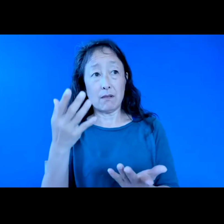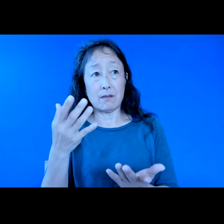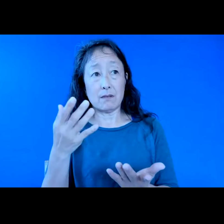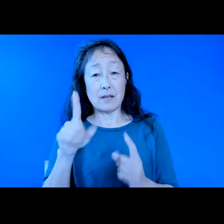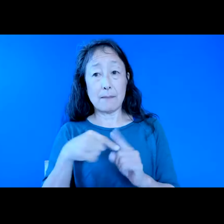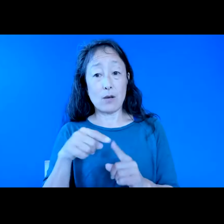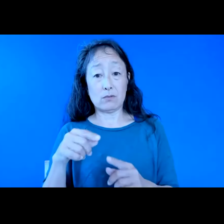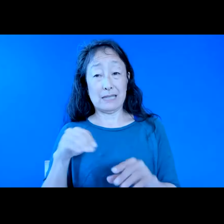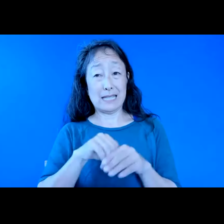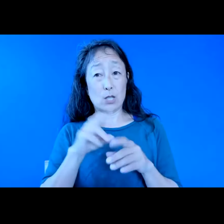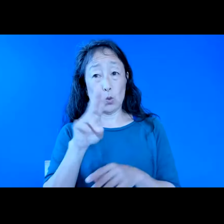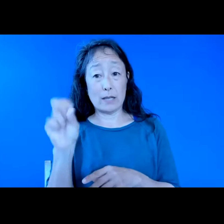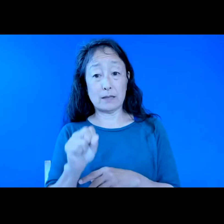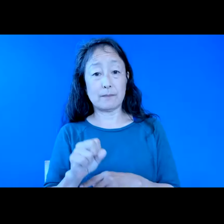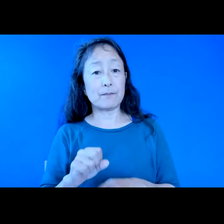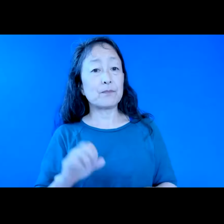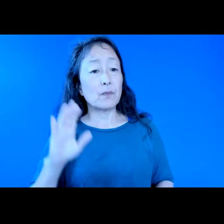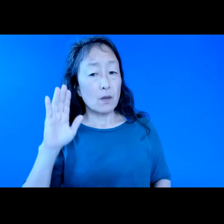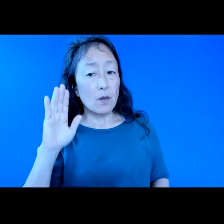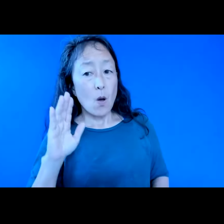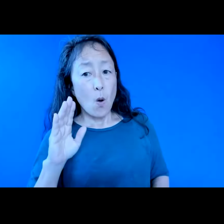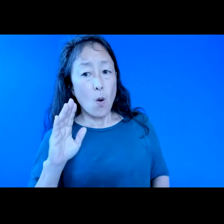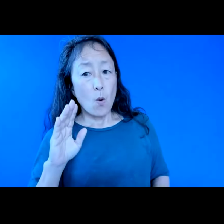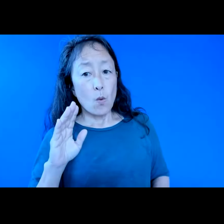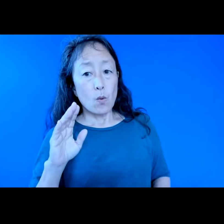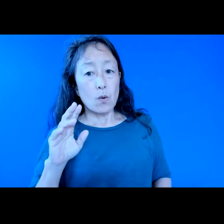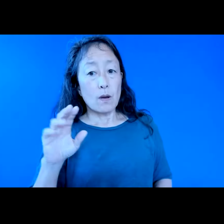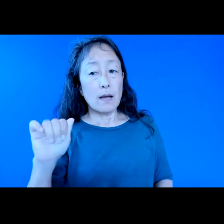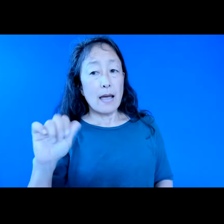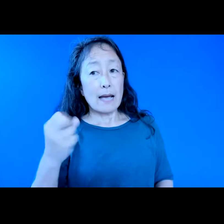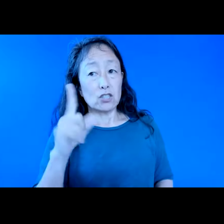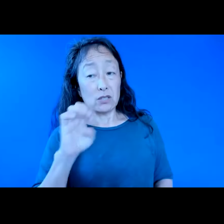So yeah, that was interesting. So but it's being challenged right now, right?